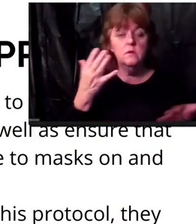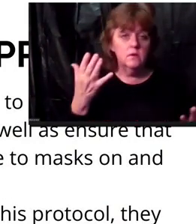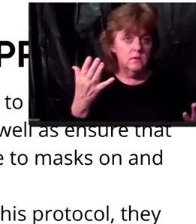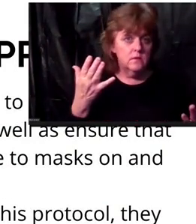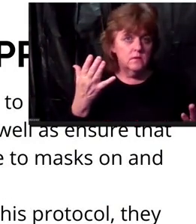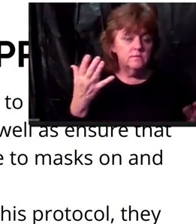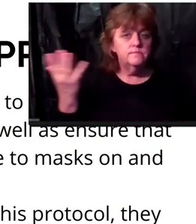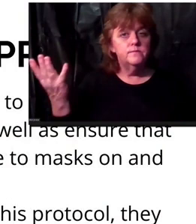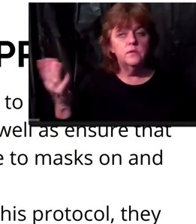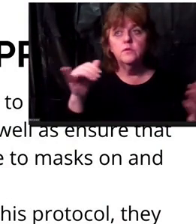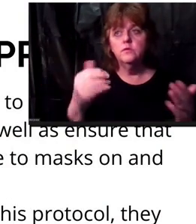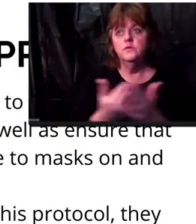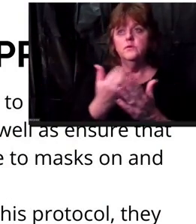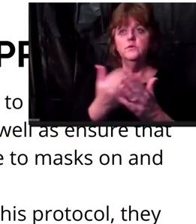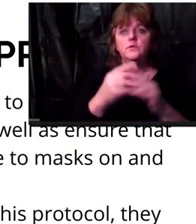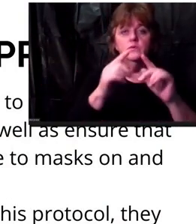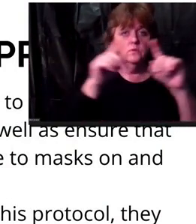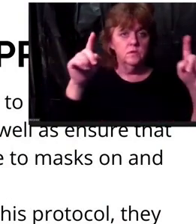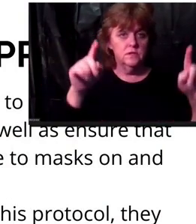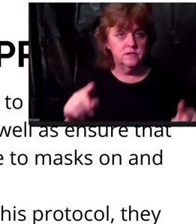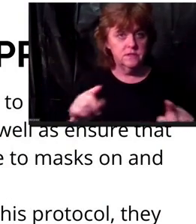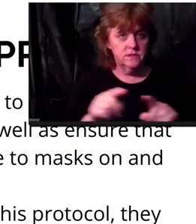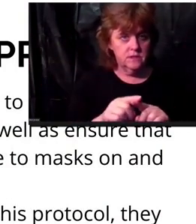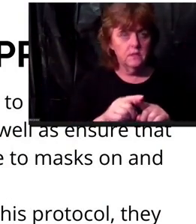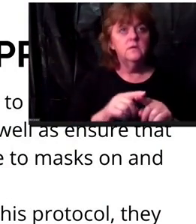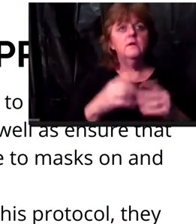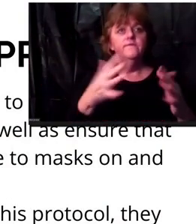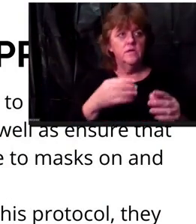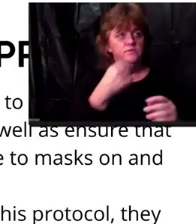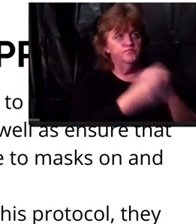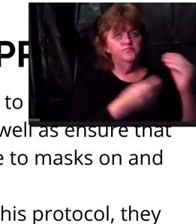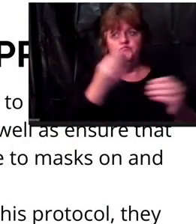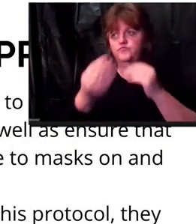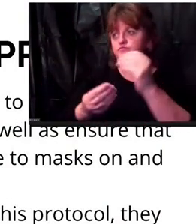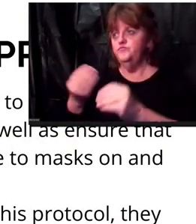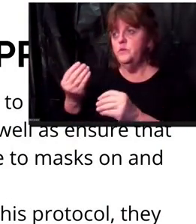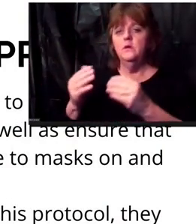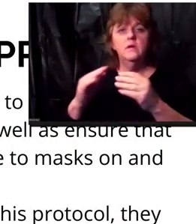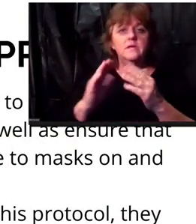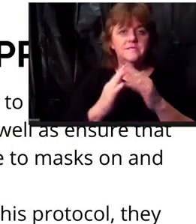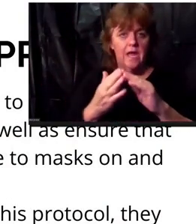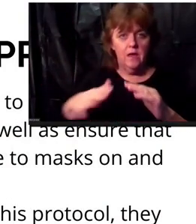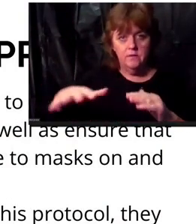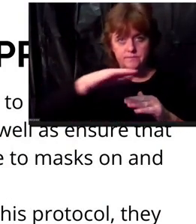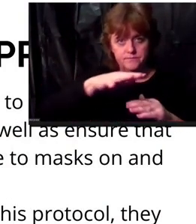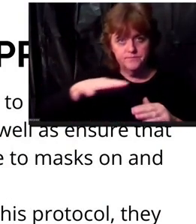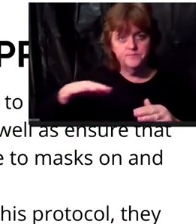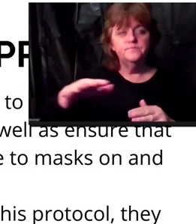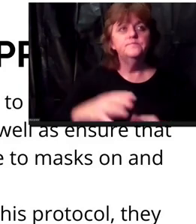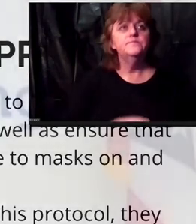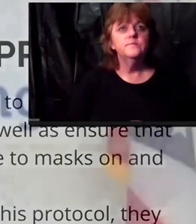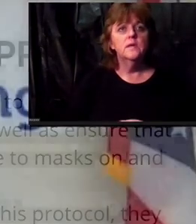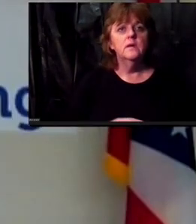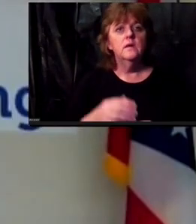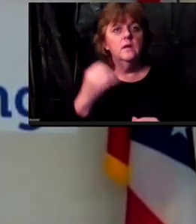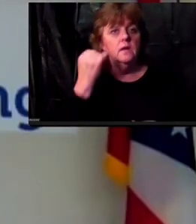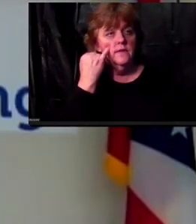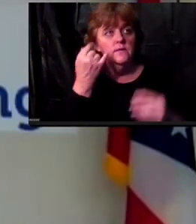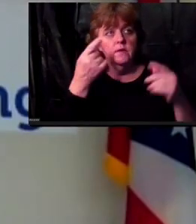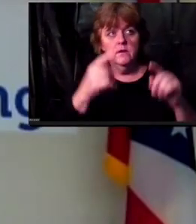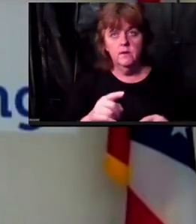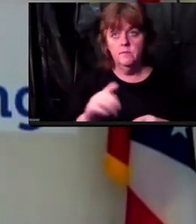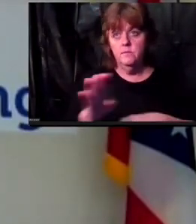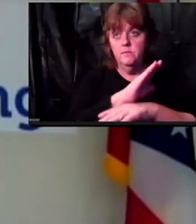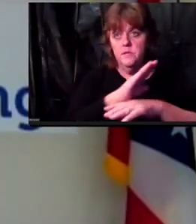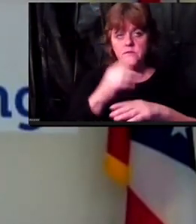have been distributed to all the establishments in the downtown area. Any business that does not post